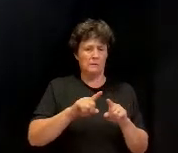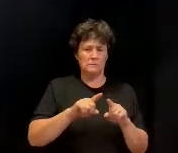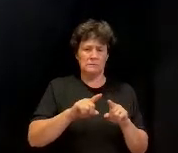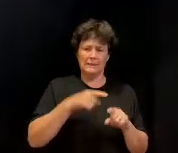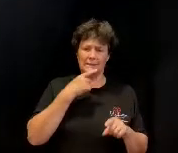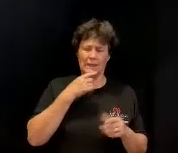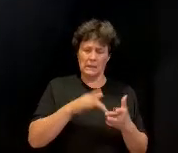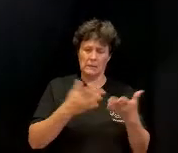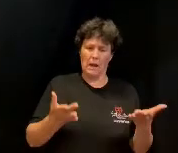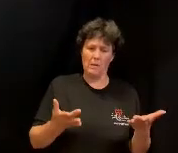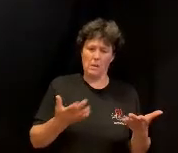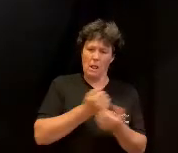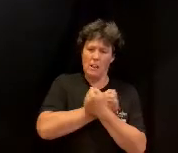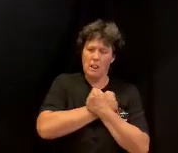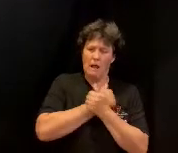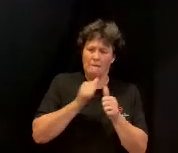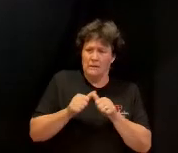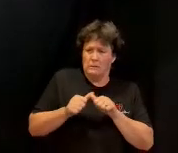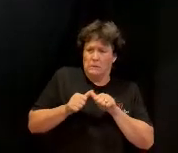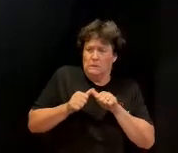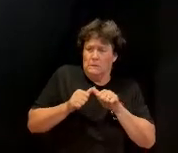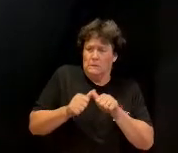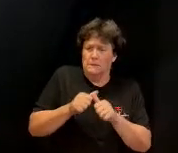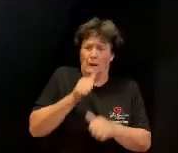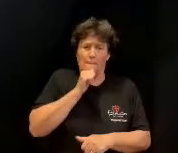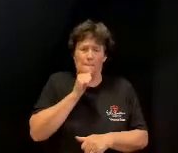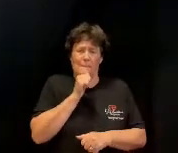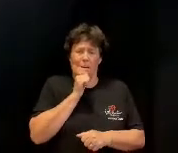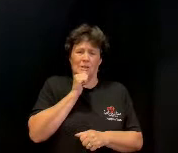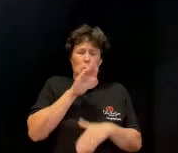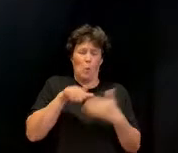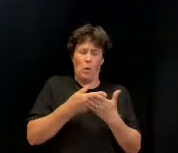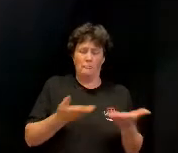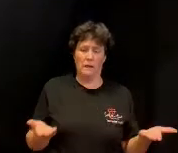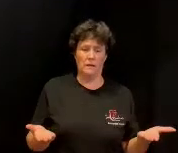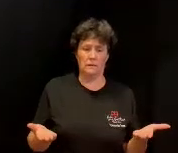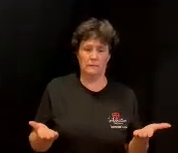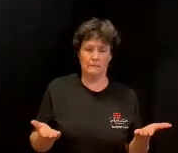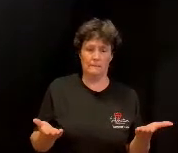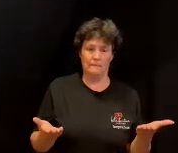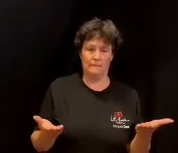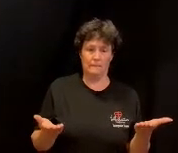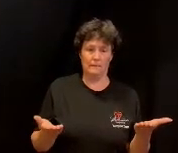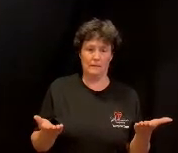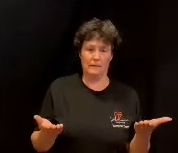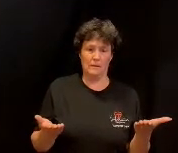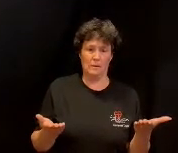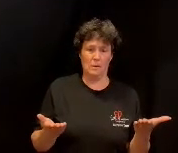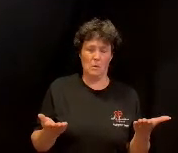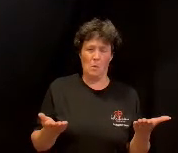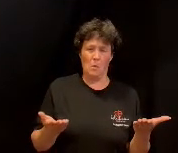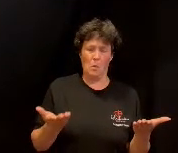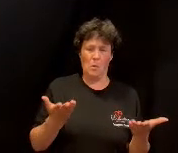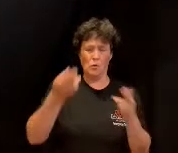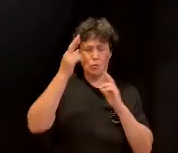things. Right? I mean, so there's a this type of tolerance.